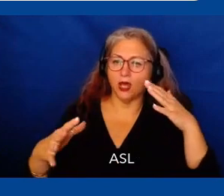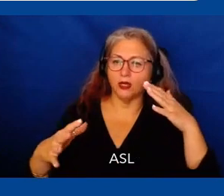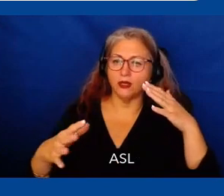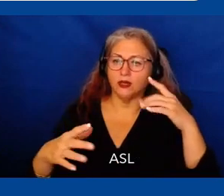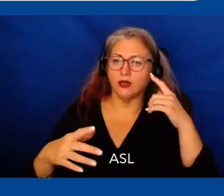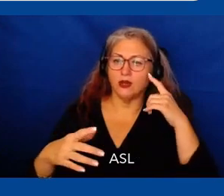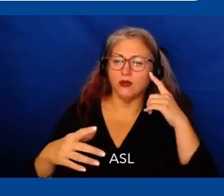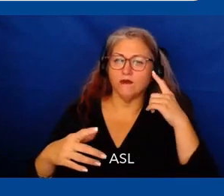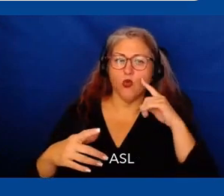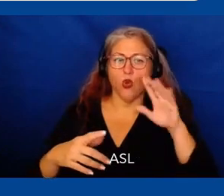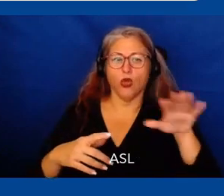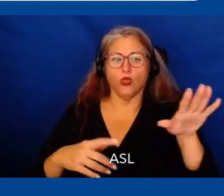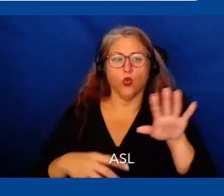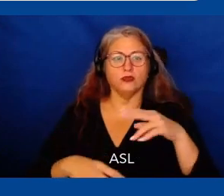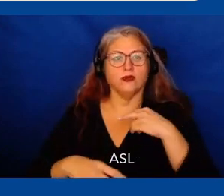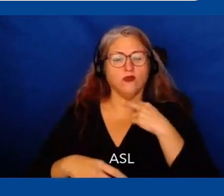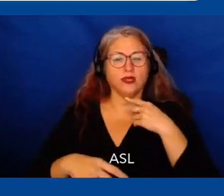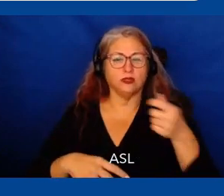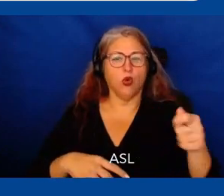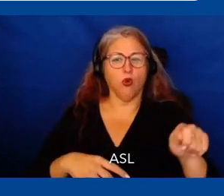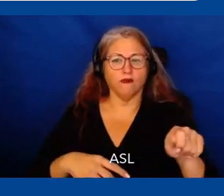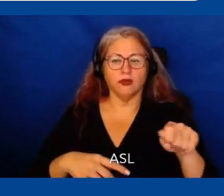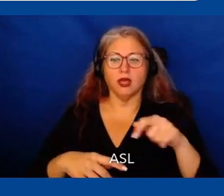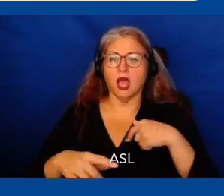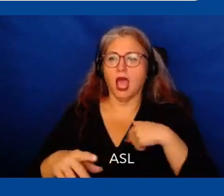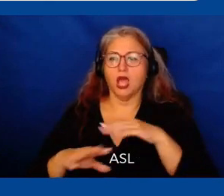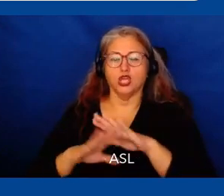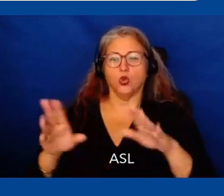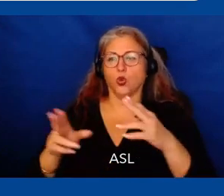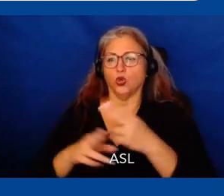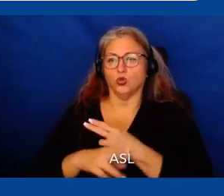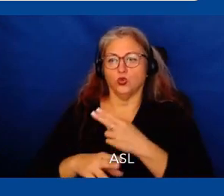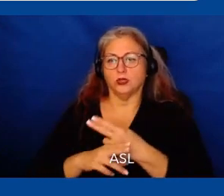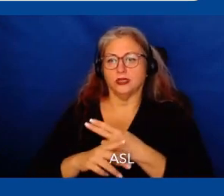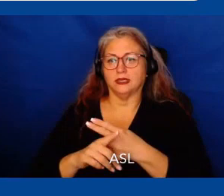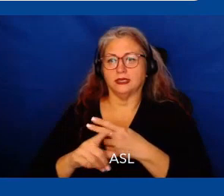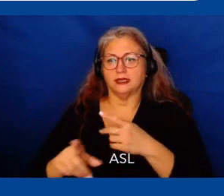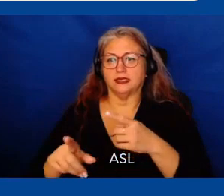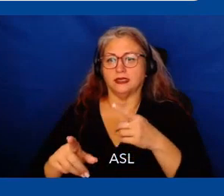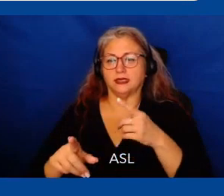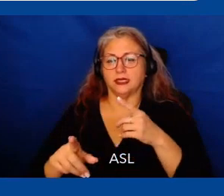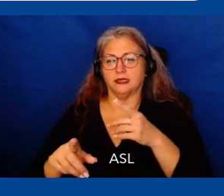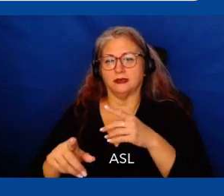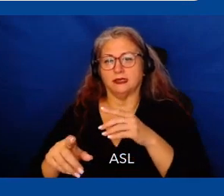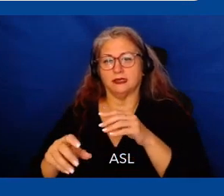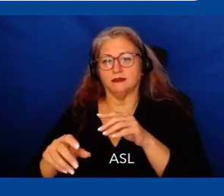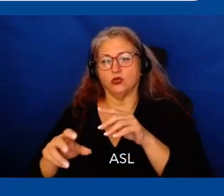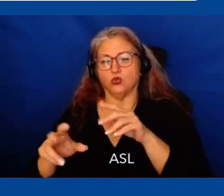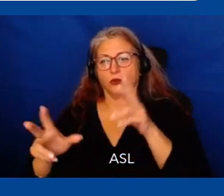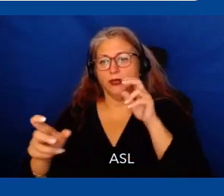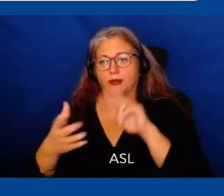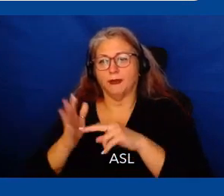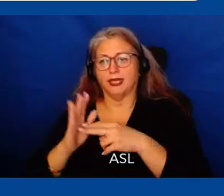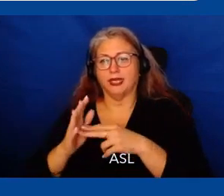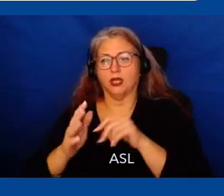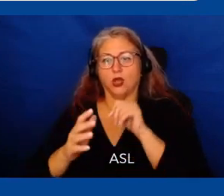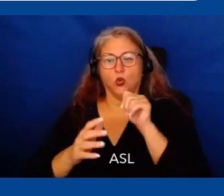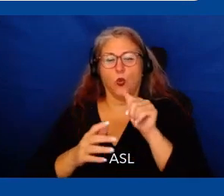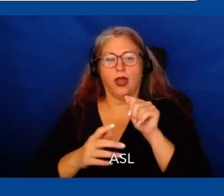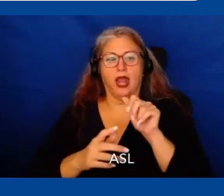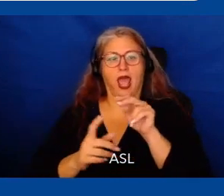for that voices, and not use them on like in on, so as not to charge on them